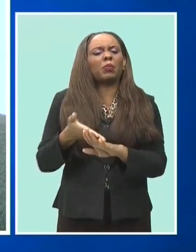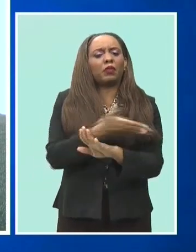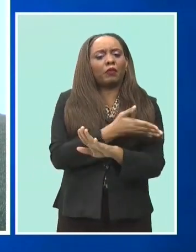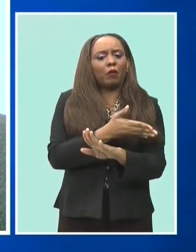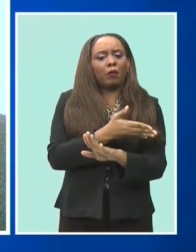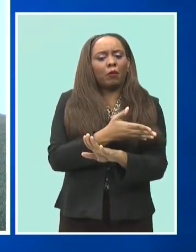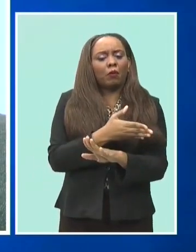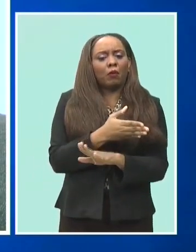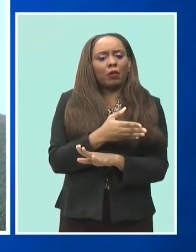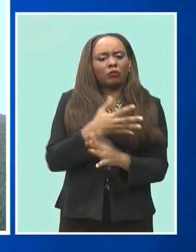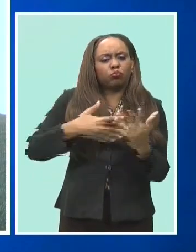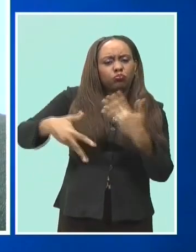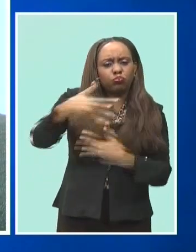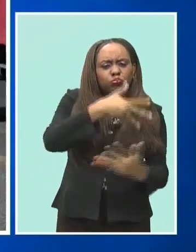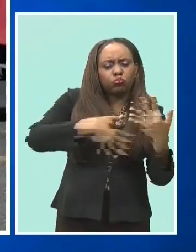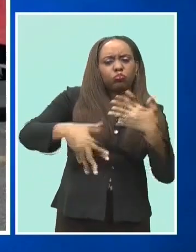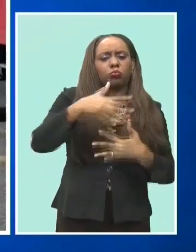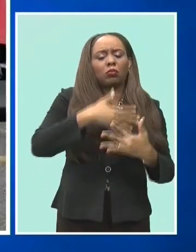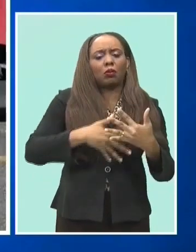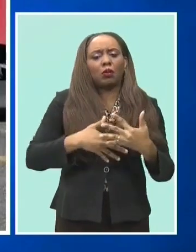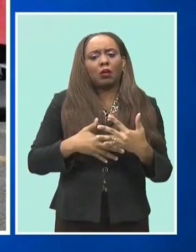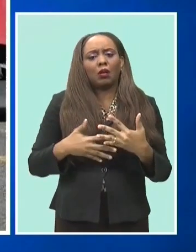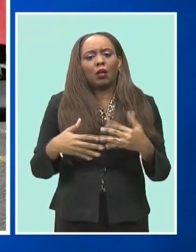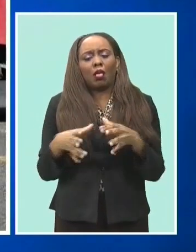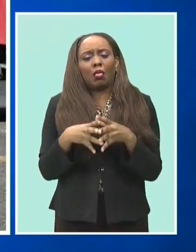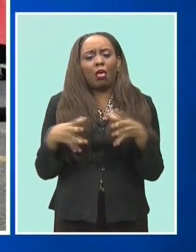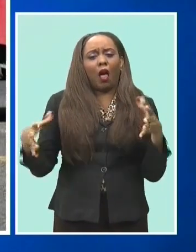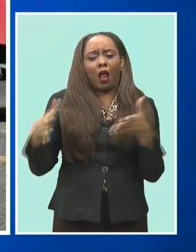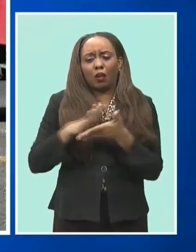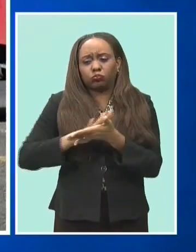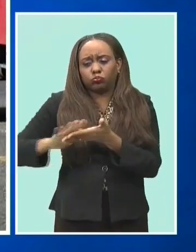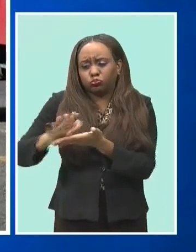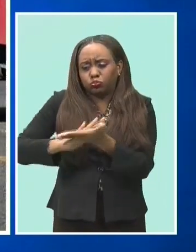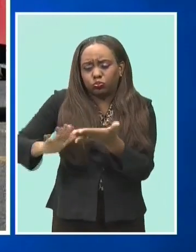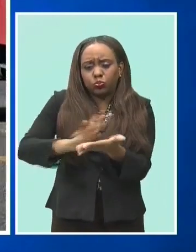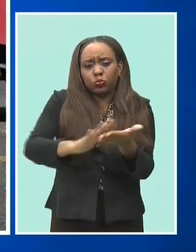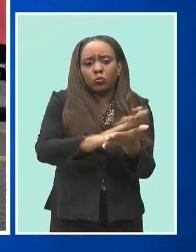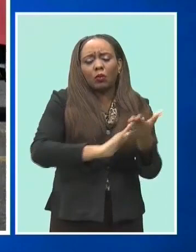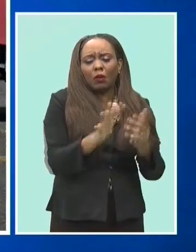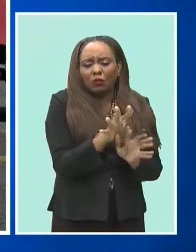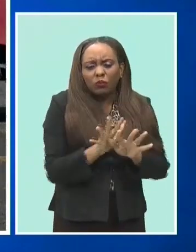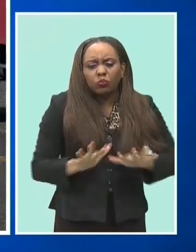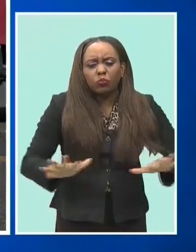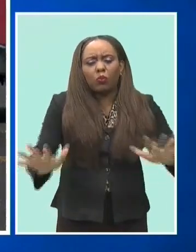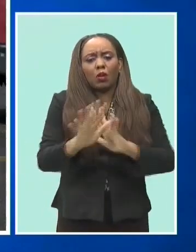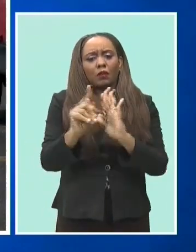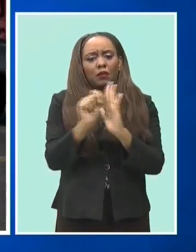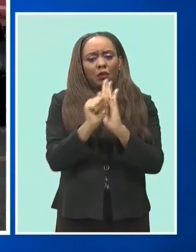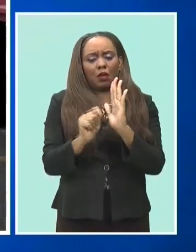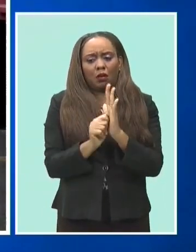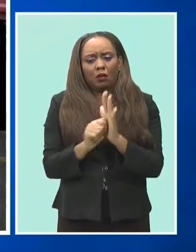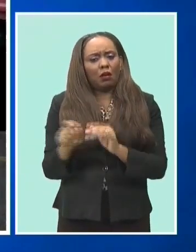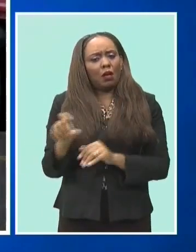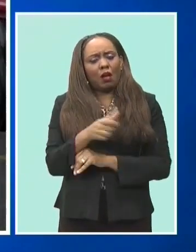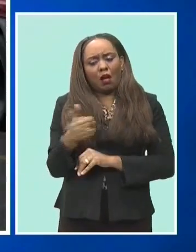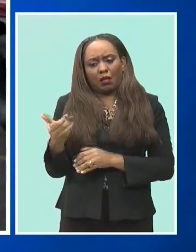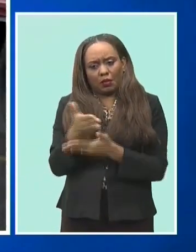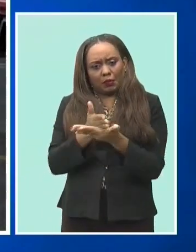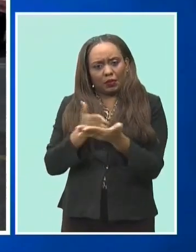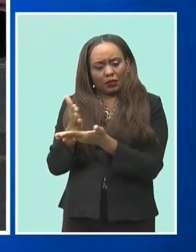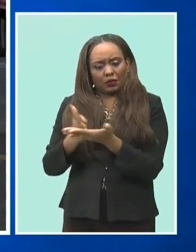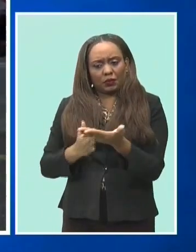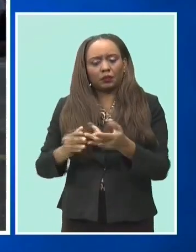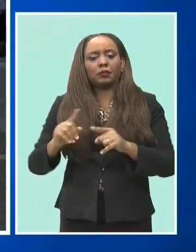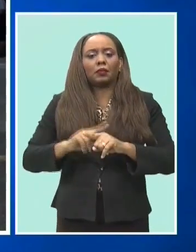if I can. We did a massive cleanup in and around the Bridgetown districts and some parts of the country as well. But during that time,